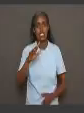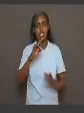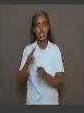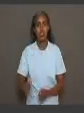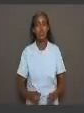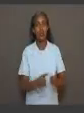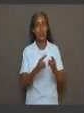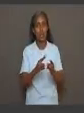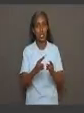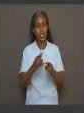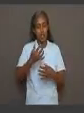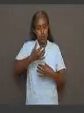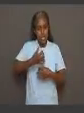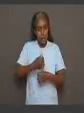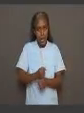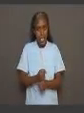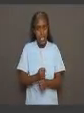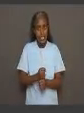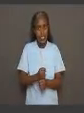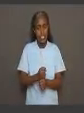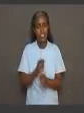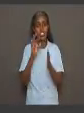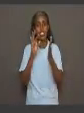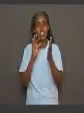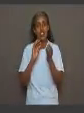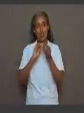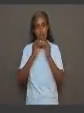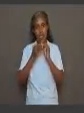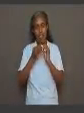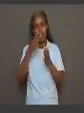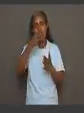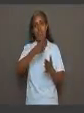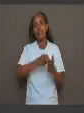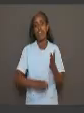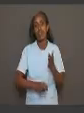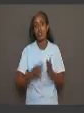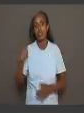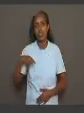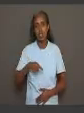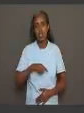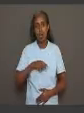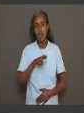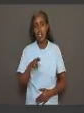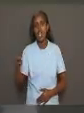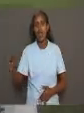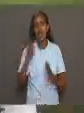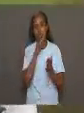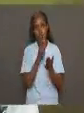ways to summarize the numerical values in our raw data.